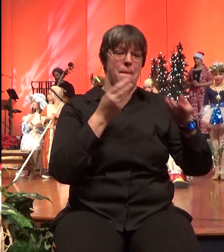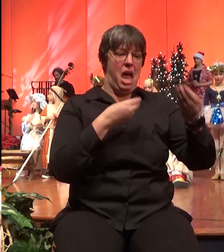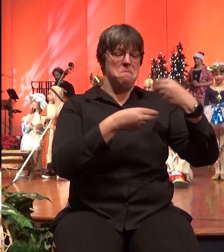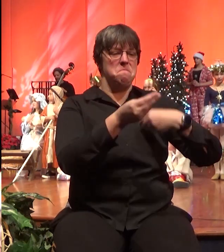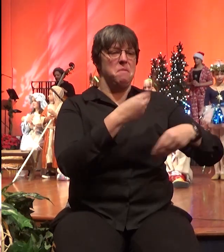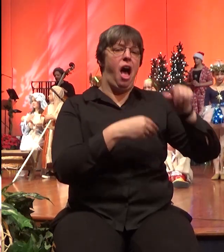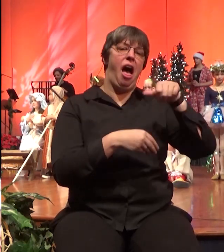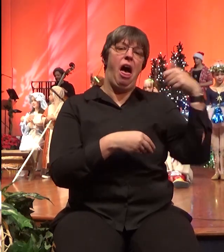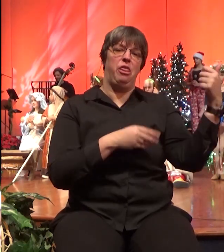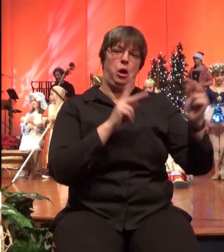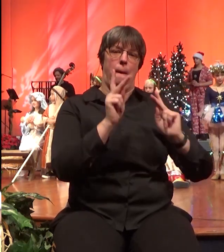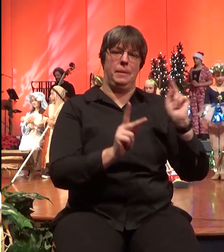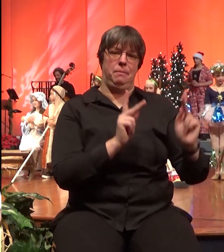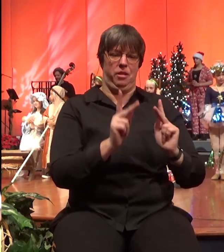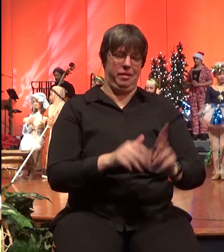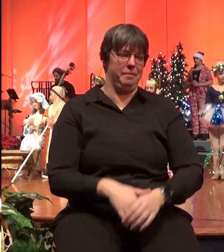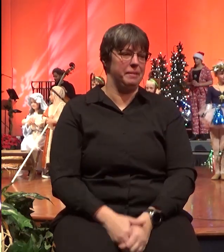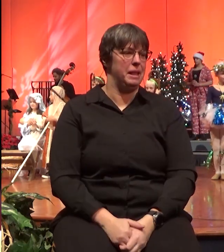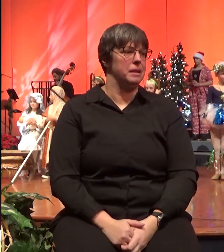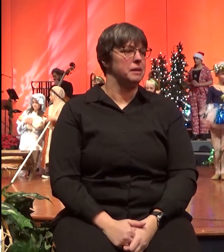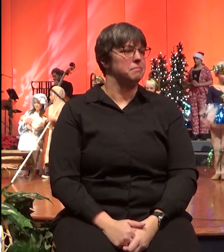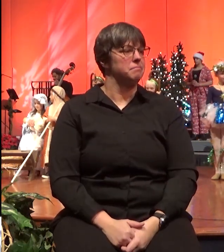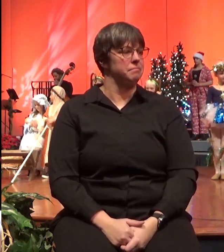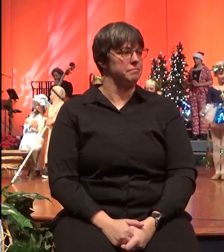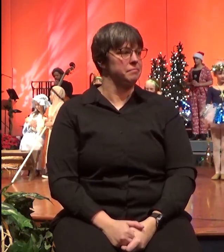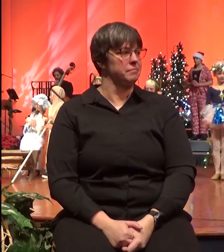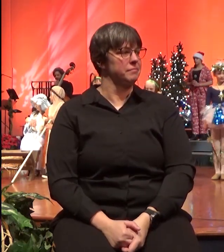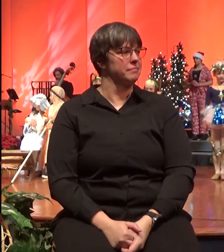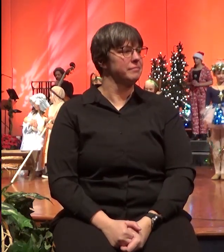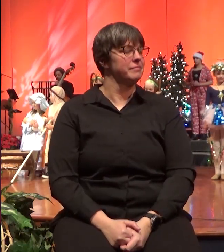way I'd like to be treated.